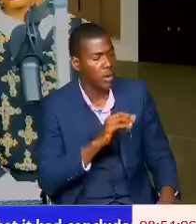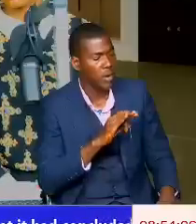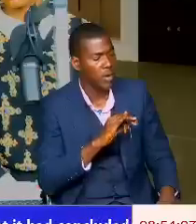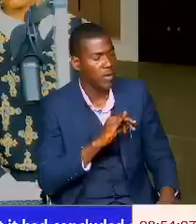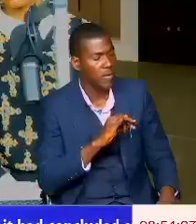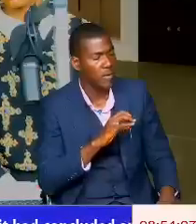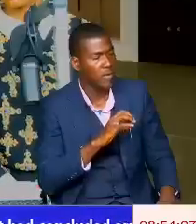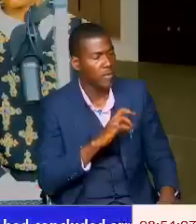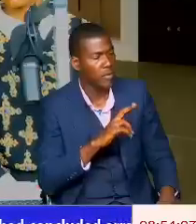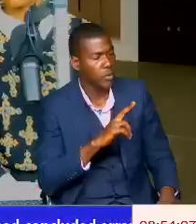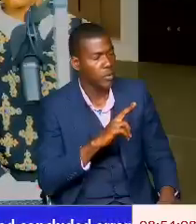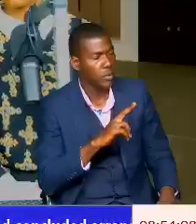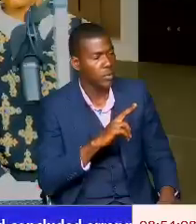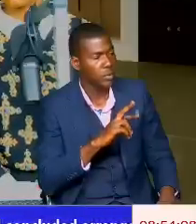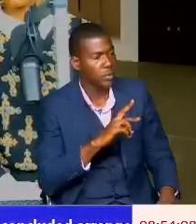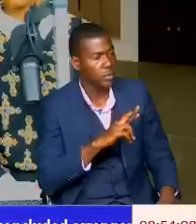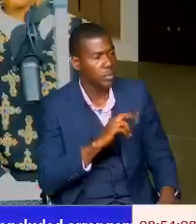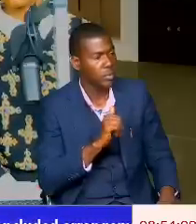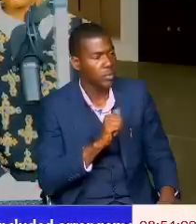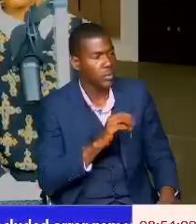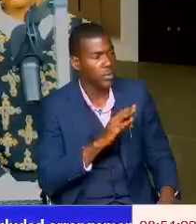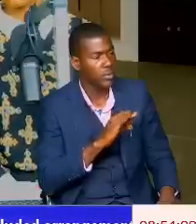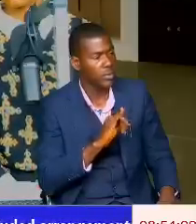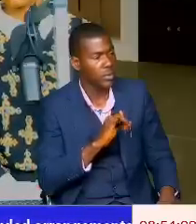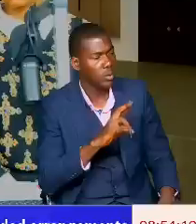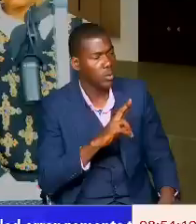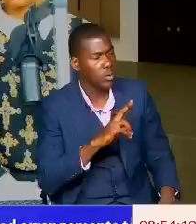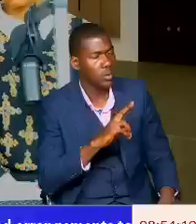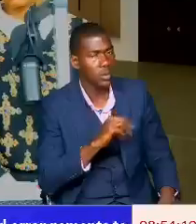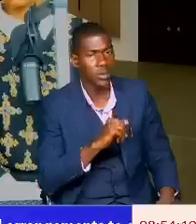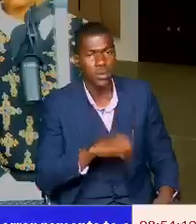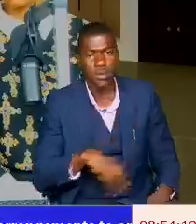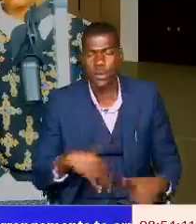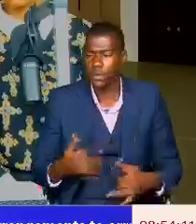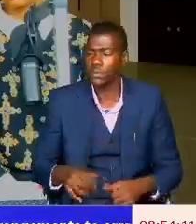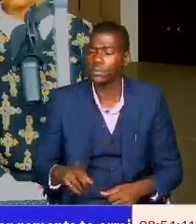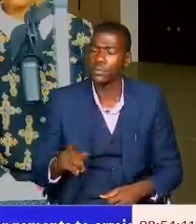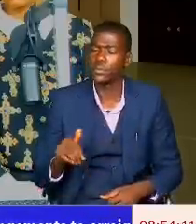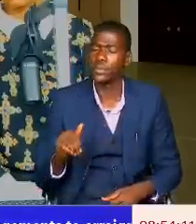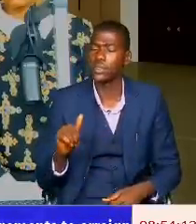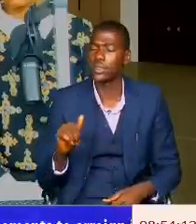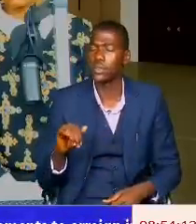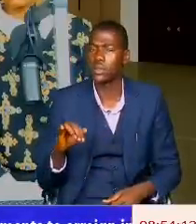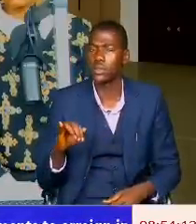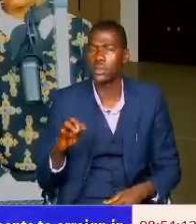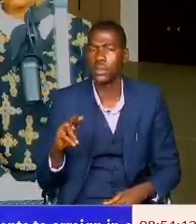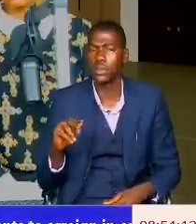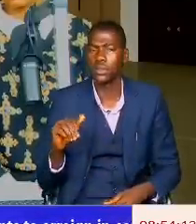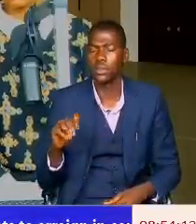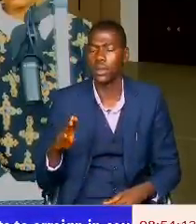Rafiu. Okay, Zainab Rafiu. Yes, sir. Zainab